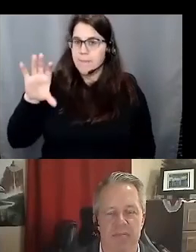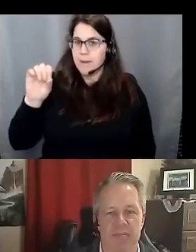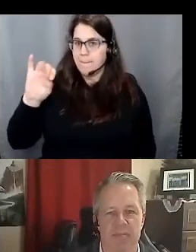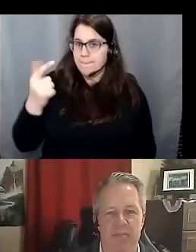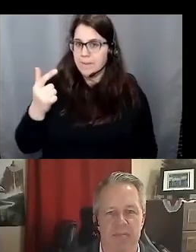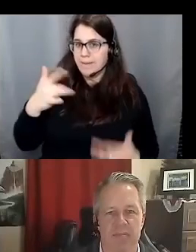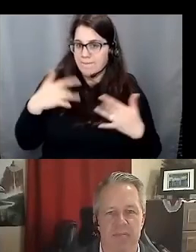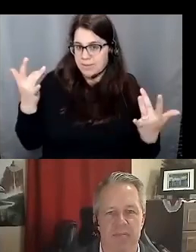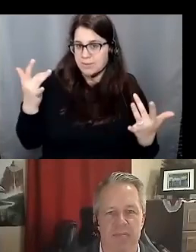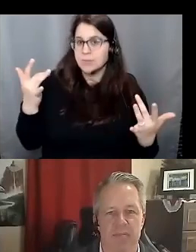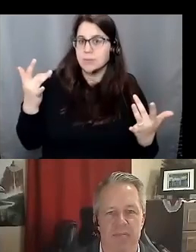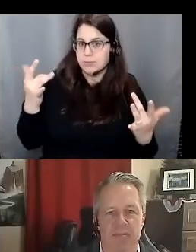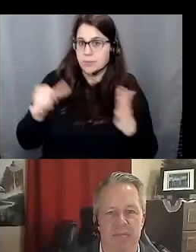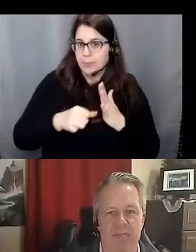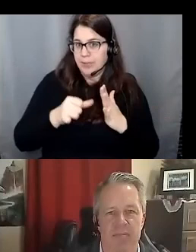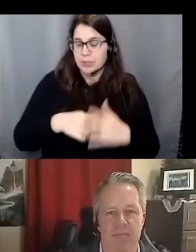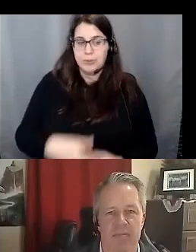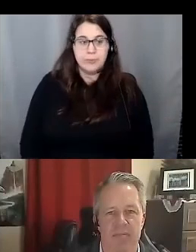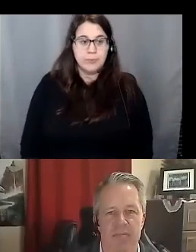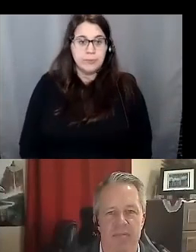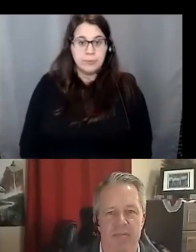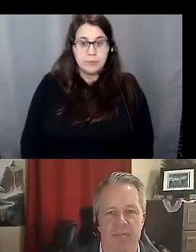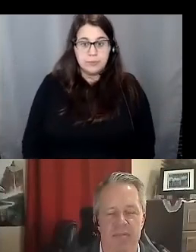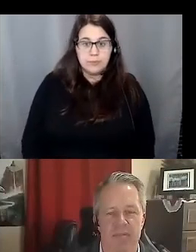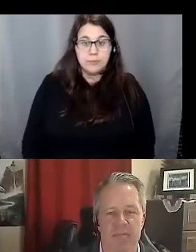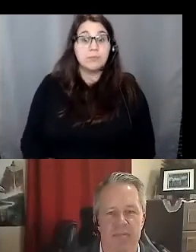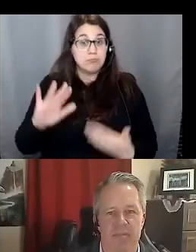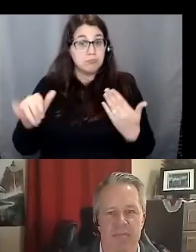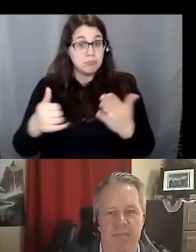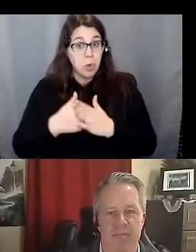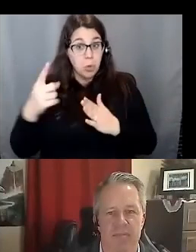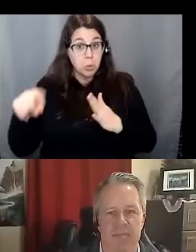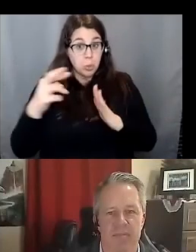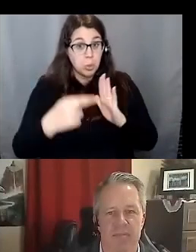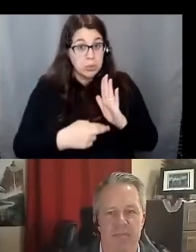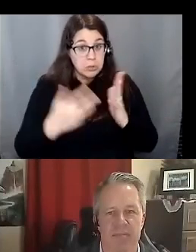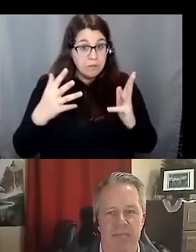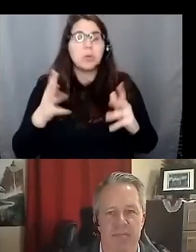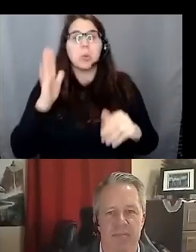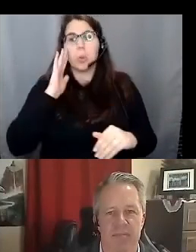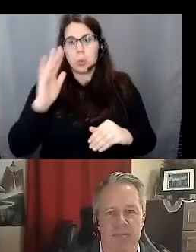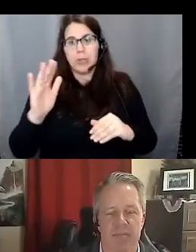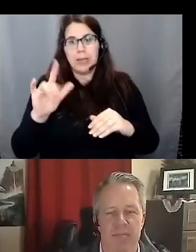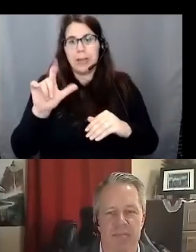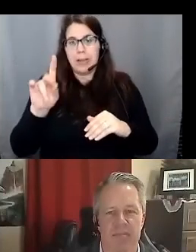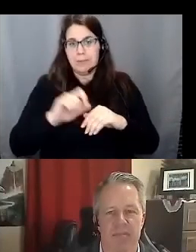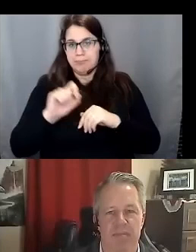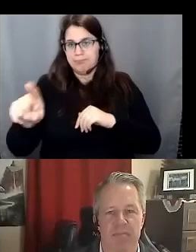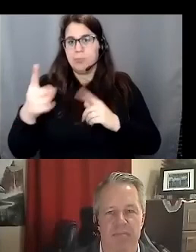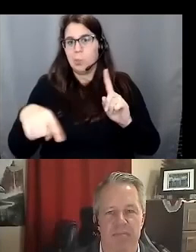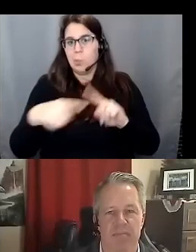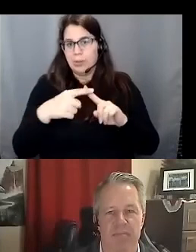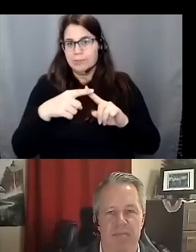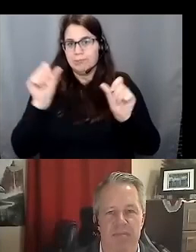our WVABLE page. So all registered attendees will also receive a link to the recorded sessions as well as a copy